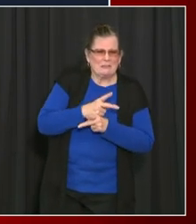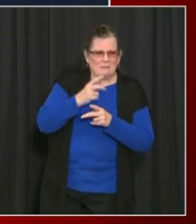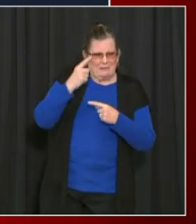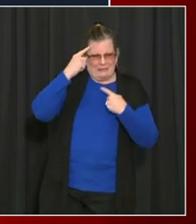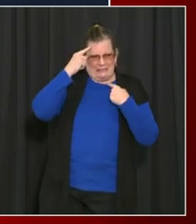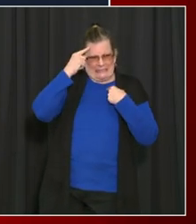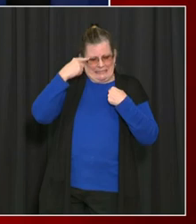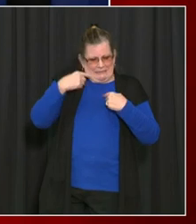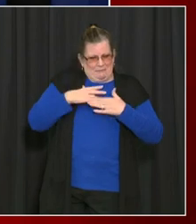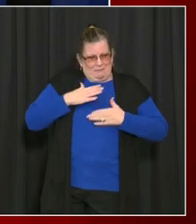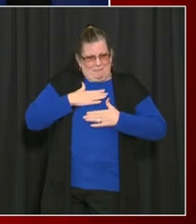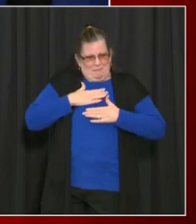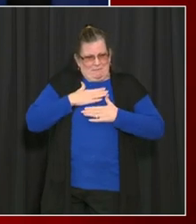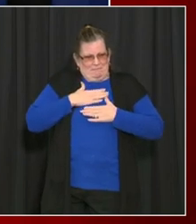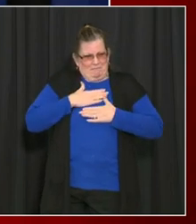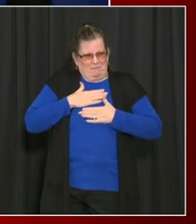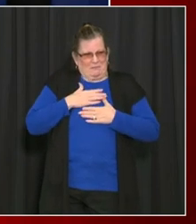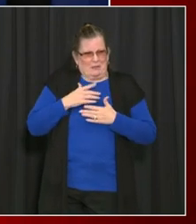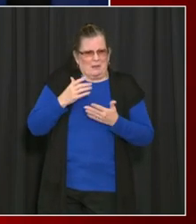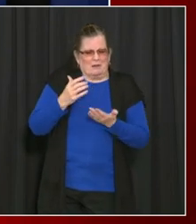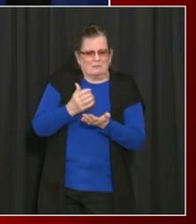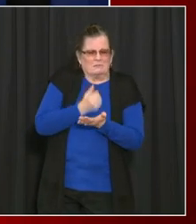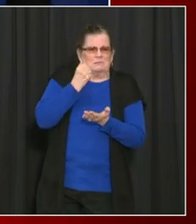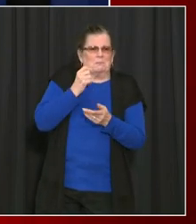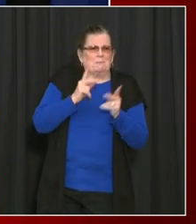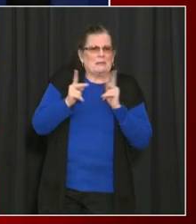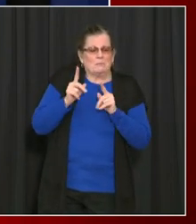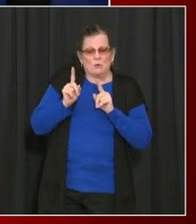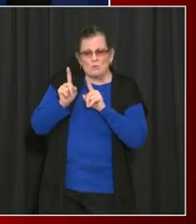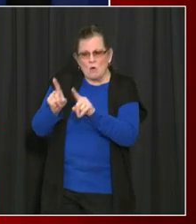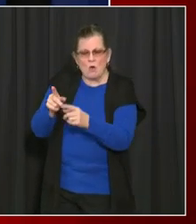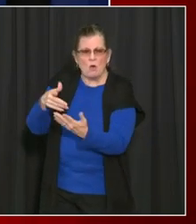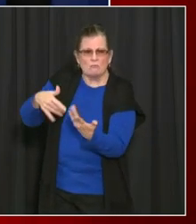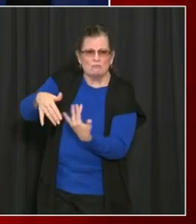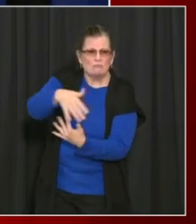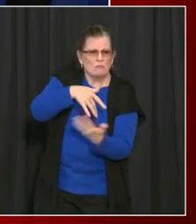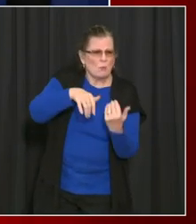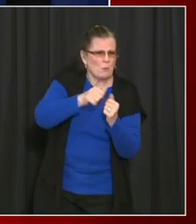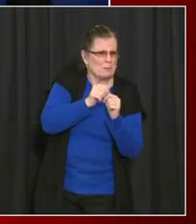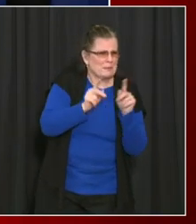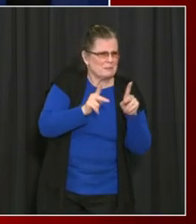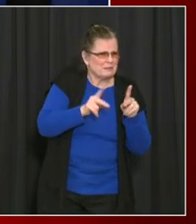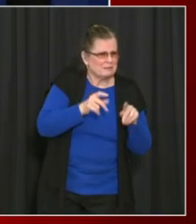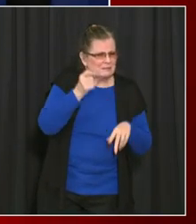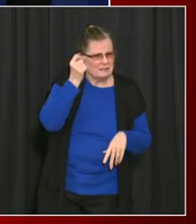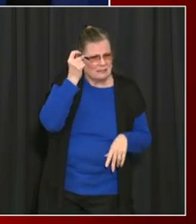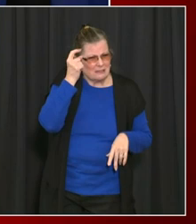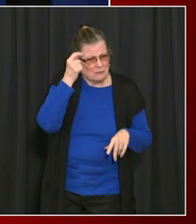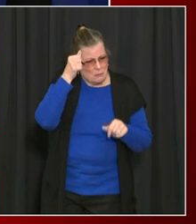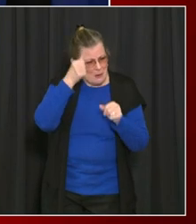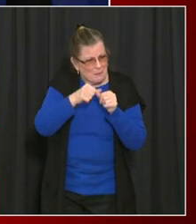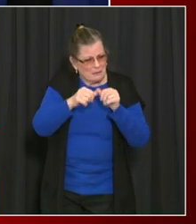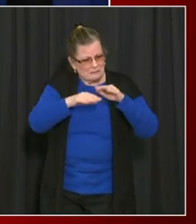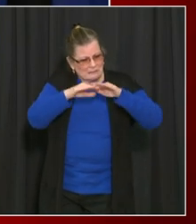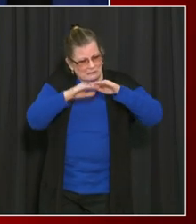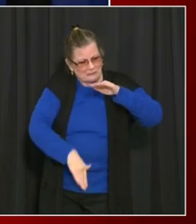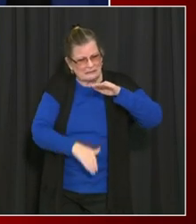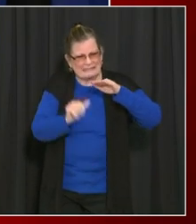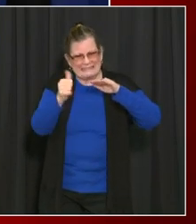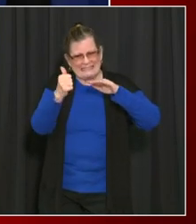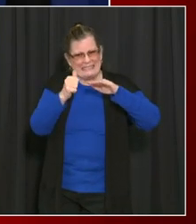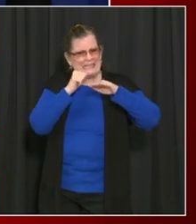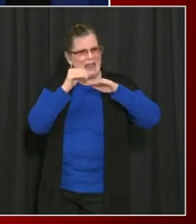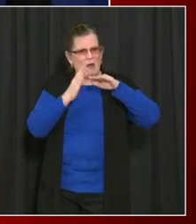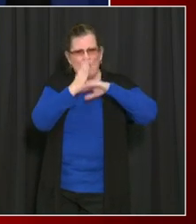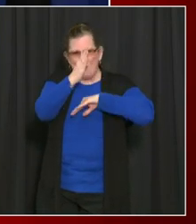unit. As the mayor has articulated, gatherings of groups larger than 10 are still not permitted in the District